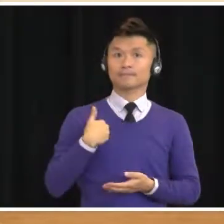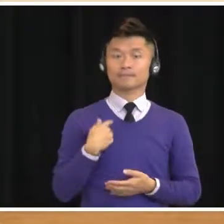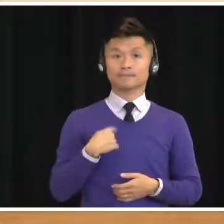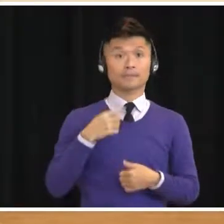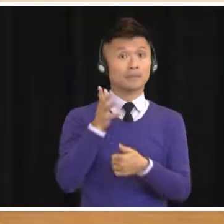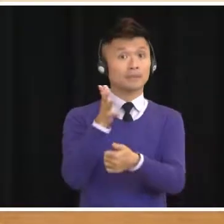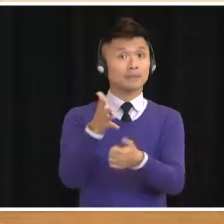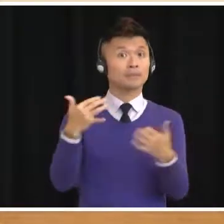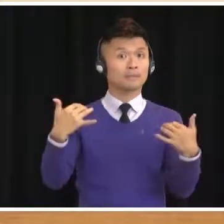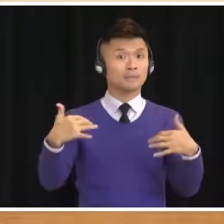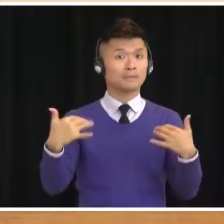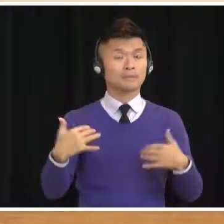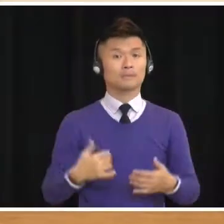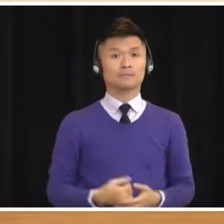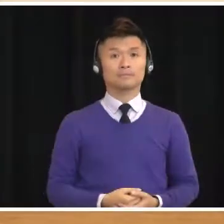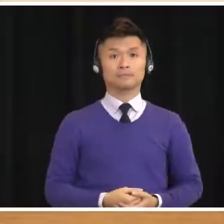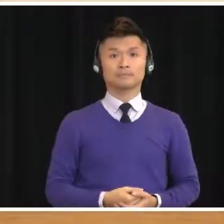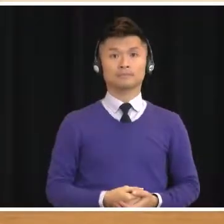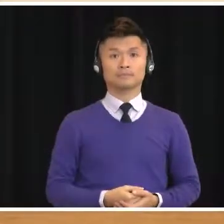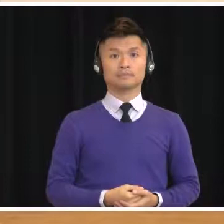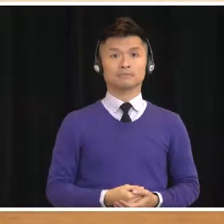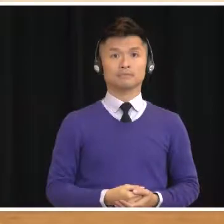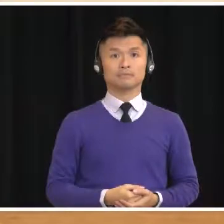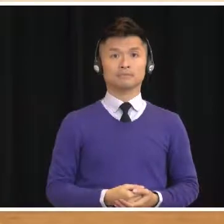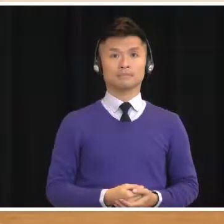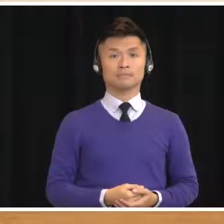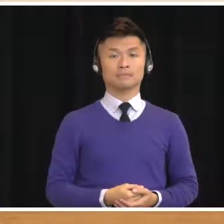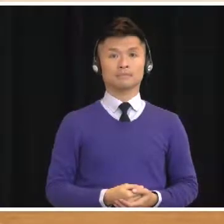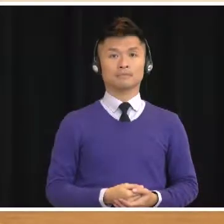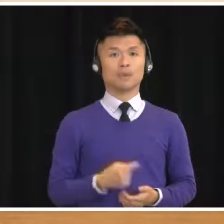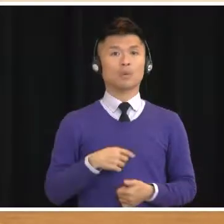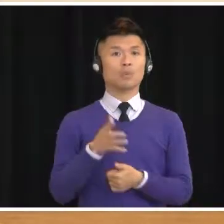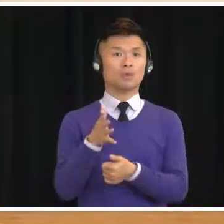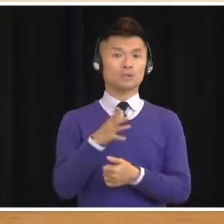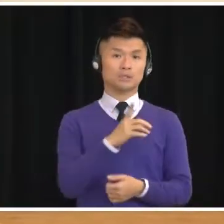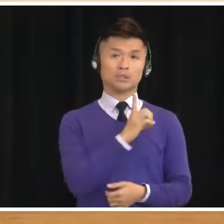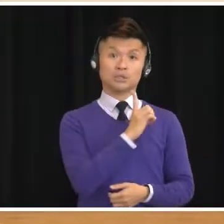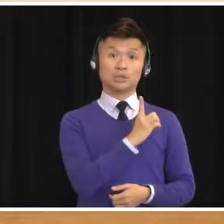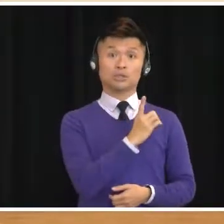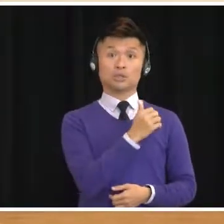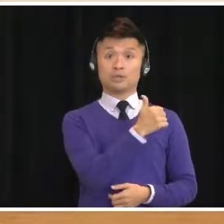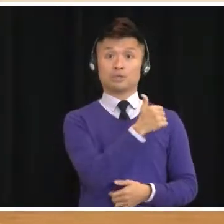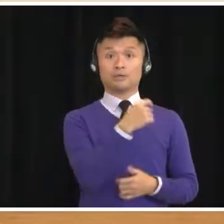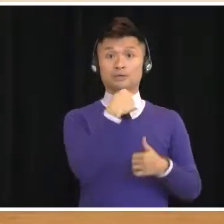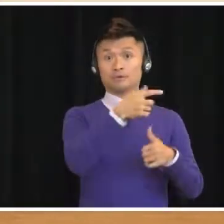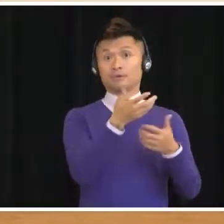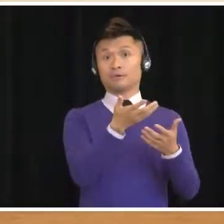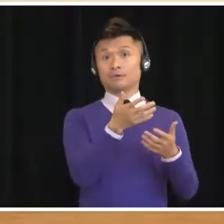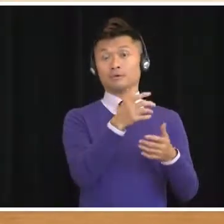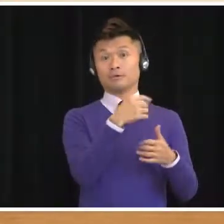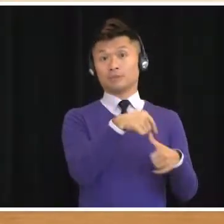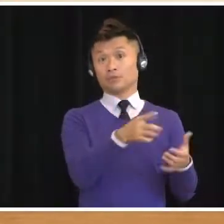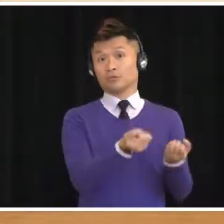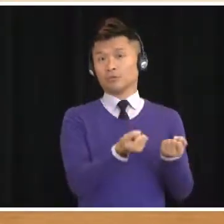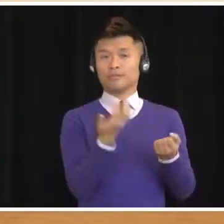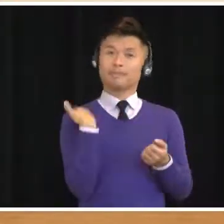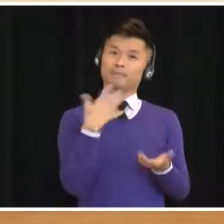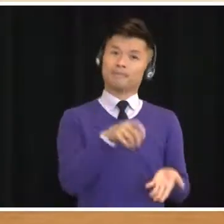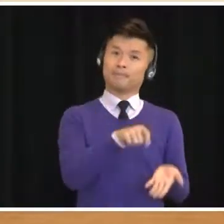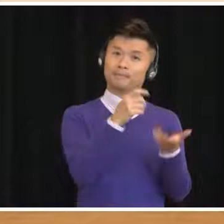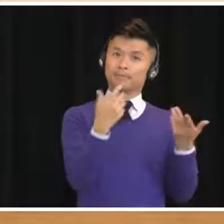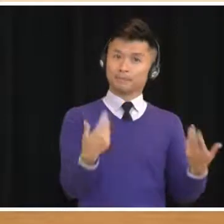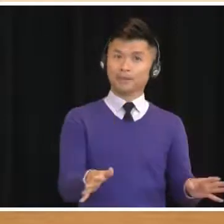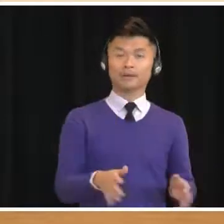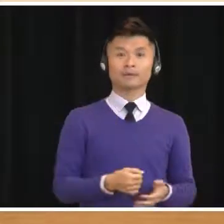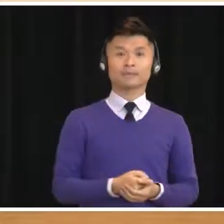Doak was talking about earlier about the concept of children and what is done to promote a notion amongst teachers,